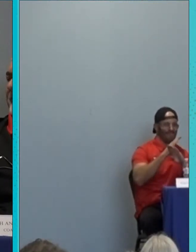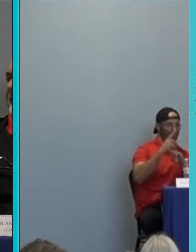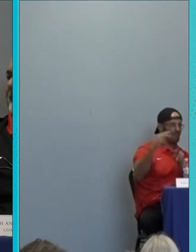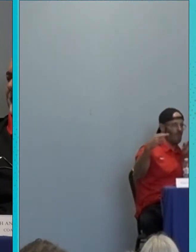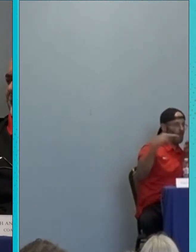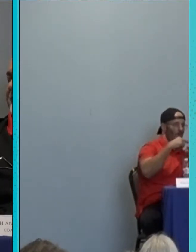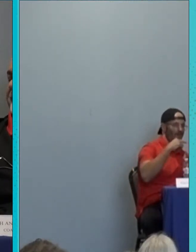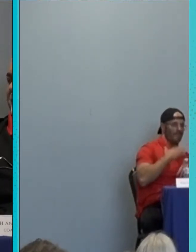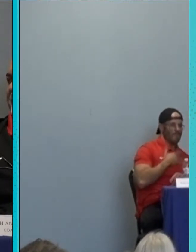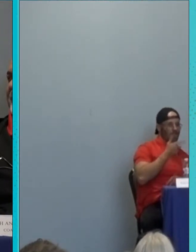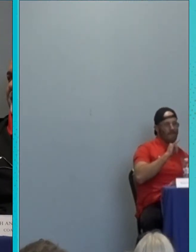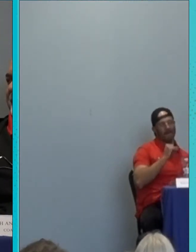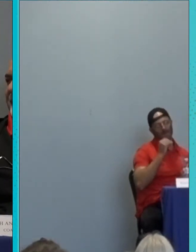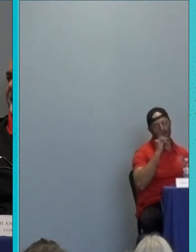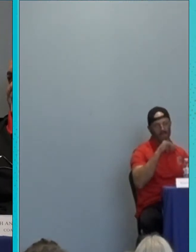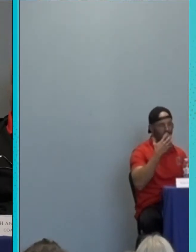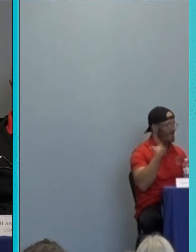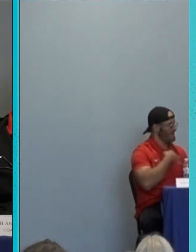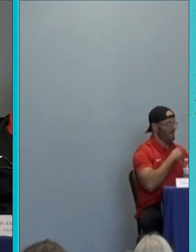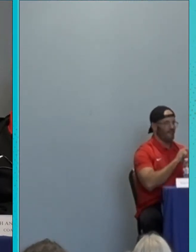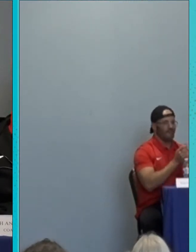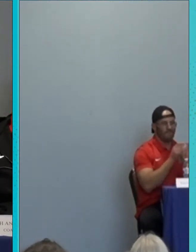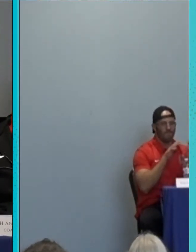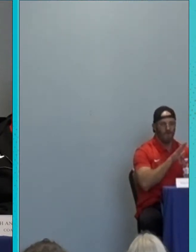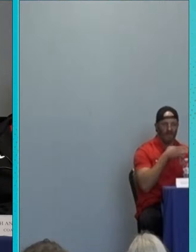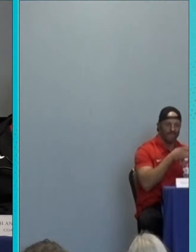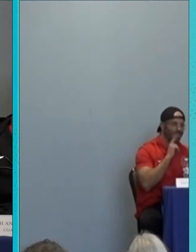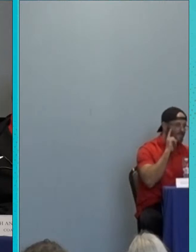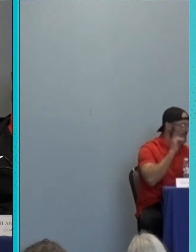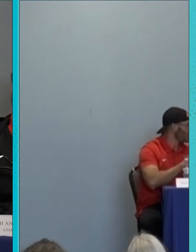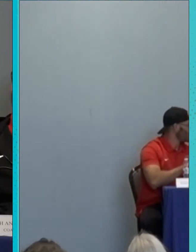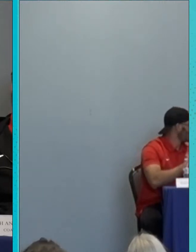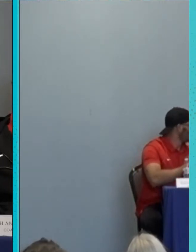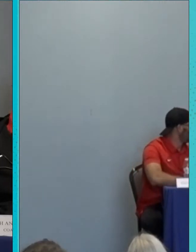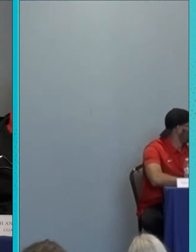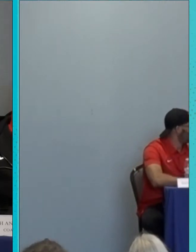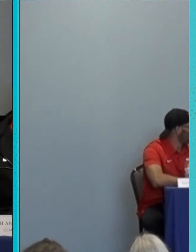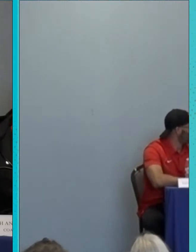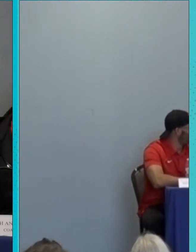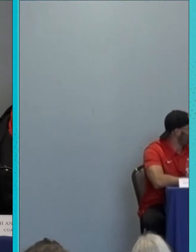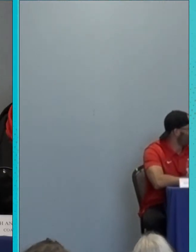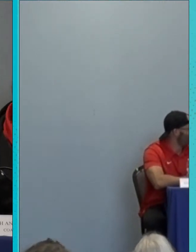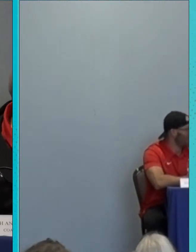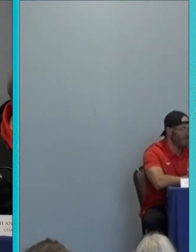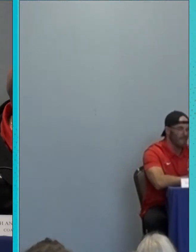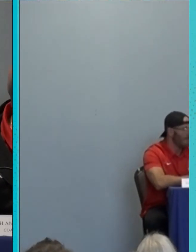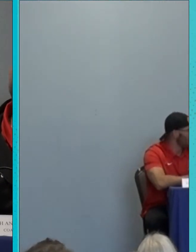sleeves. And that way we could prevent them from seeing our approach and